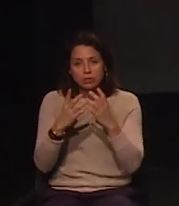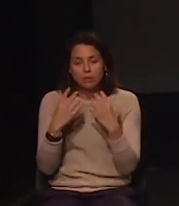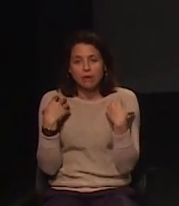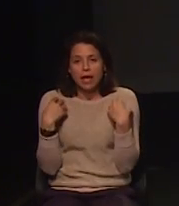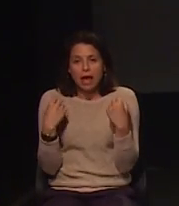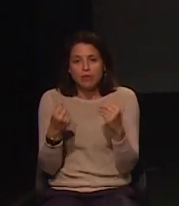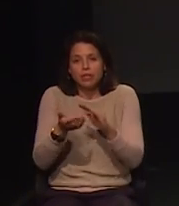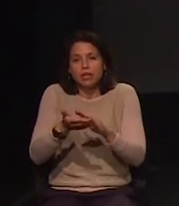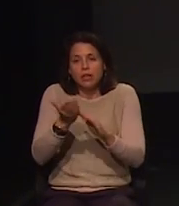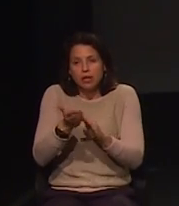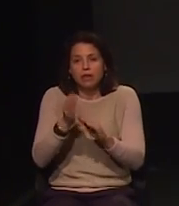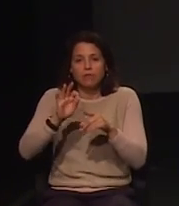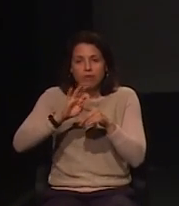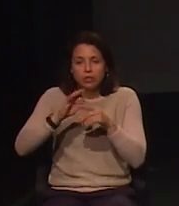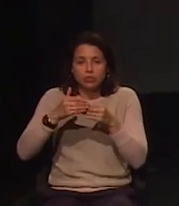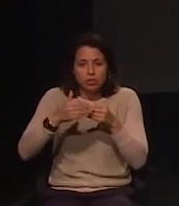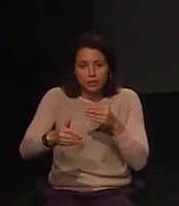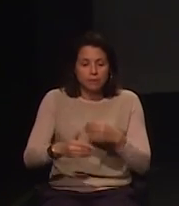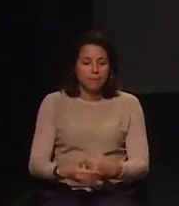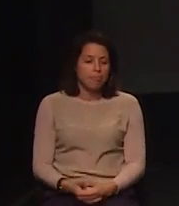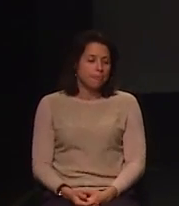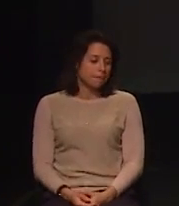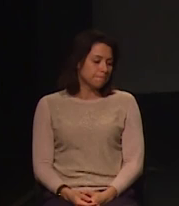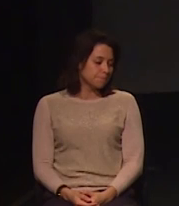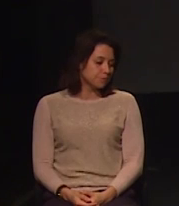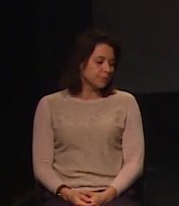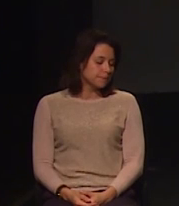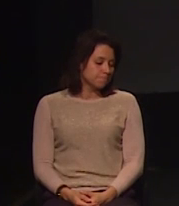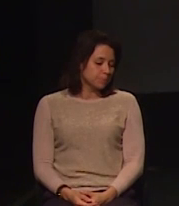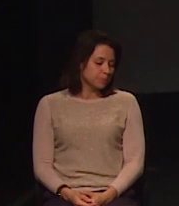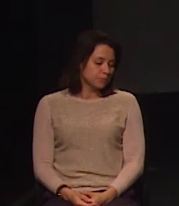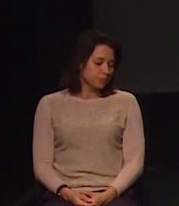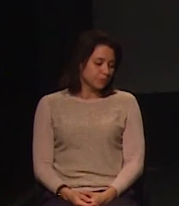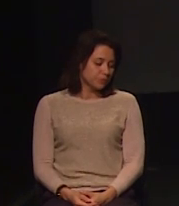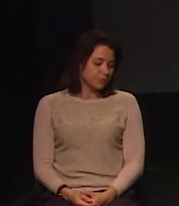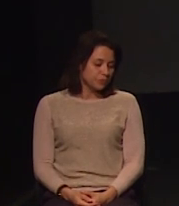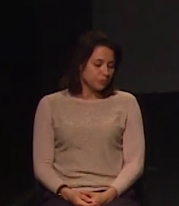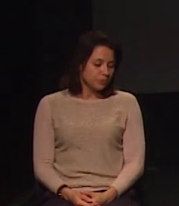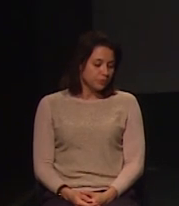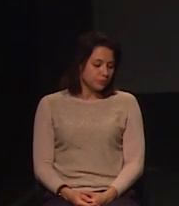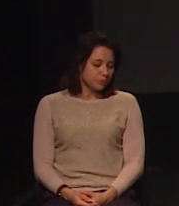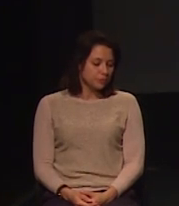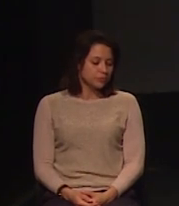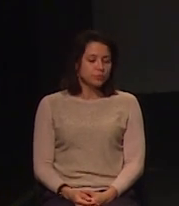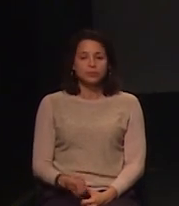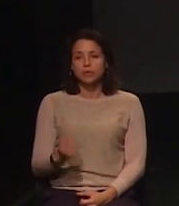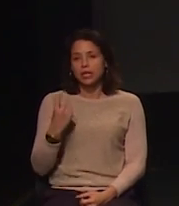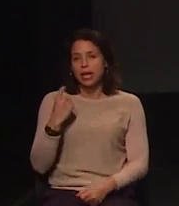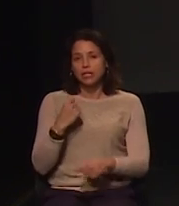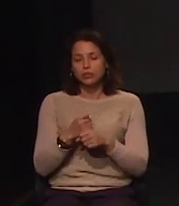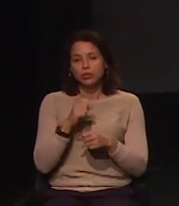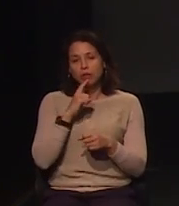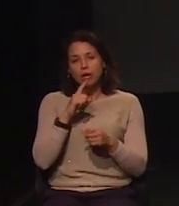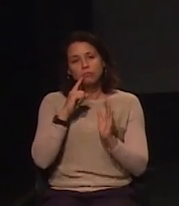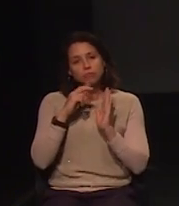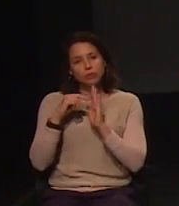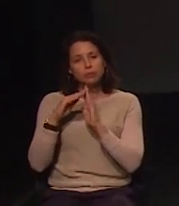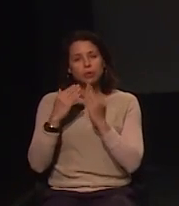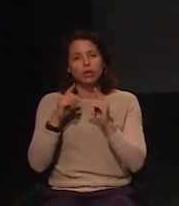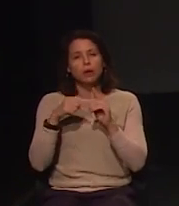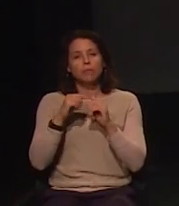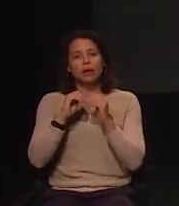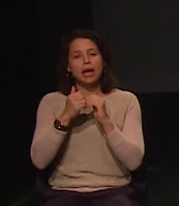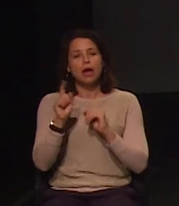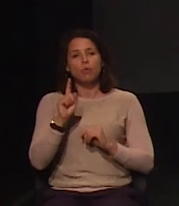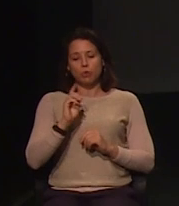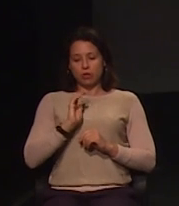Case for Reparations, which was a seminal piece of reading that deeply informs how we think about where our arts communities